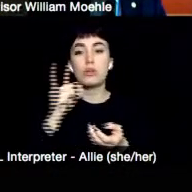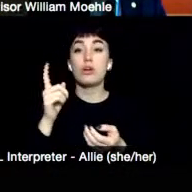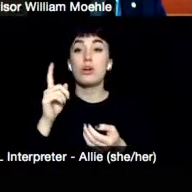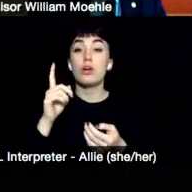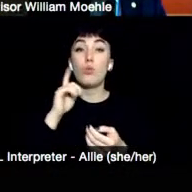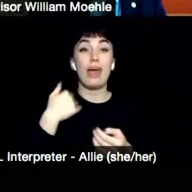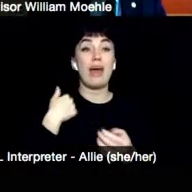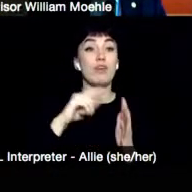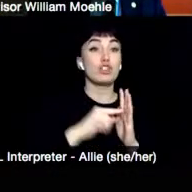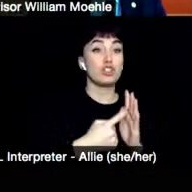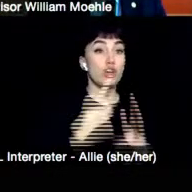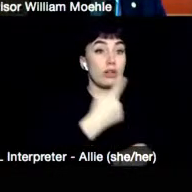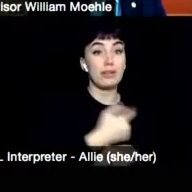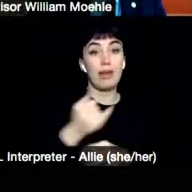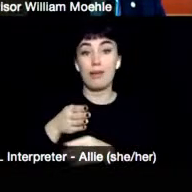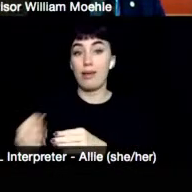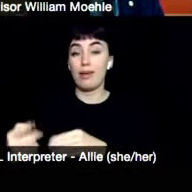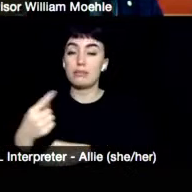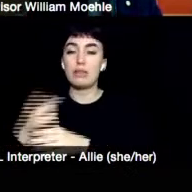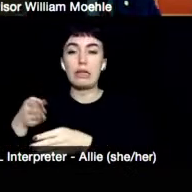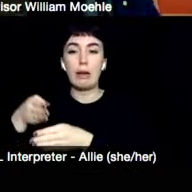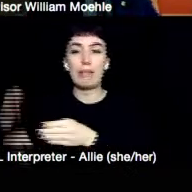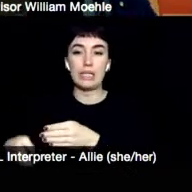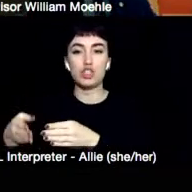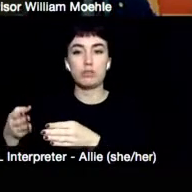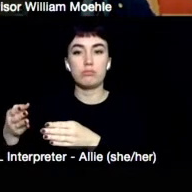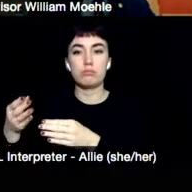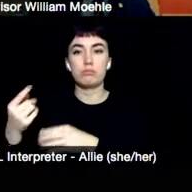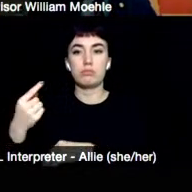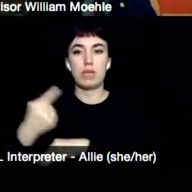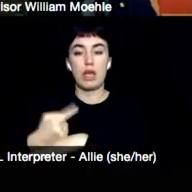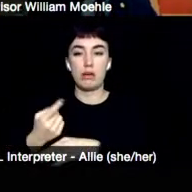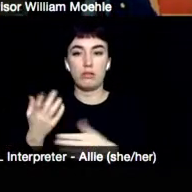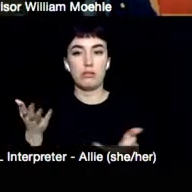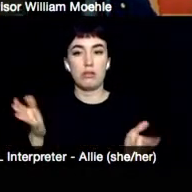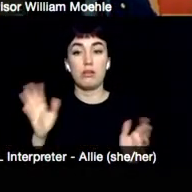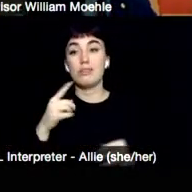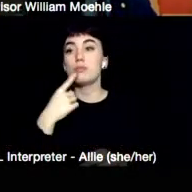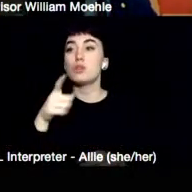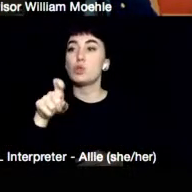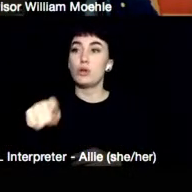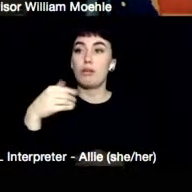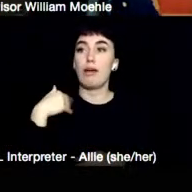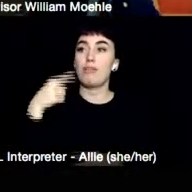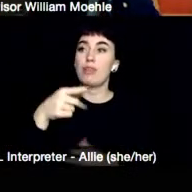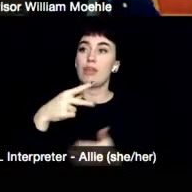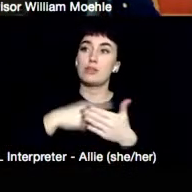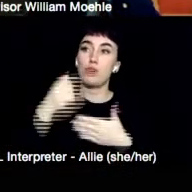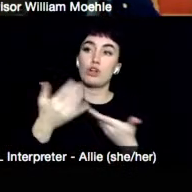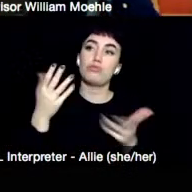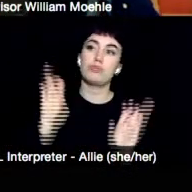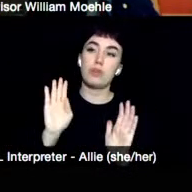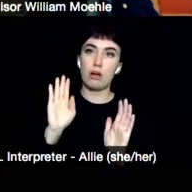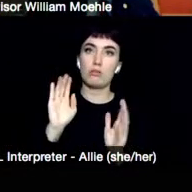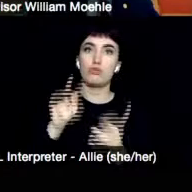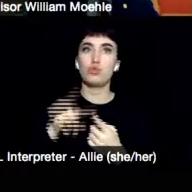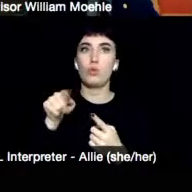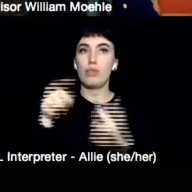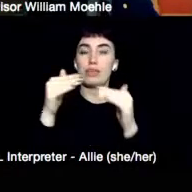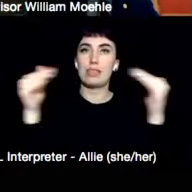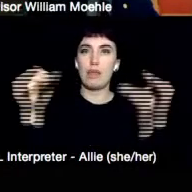and an end date, mostly a completion date. So we say you need to have this project done to this level